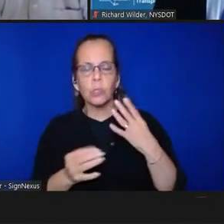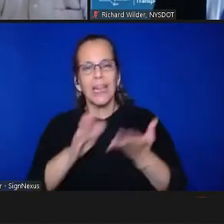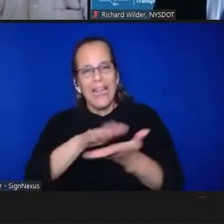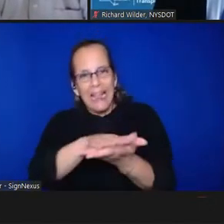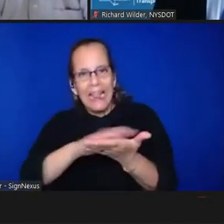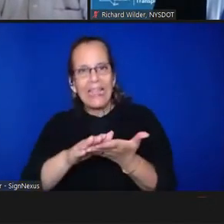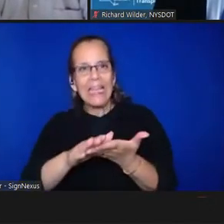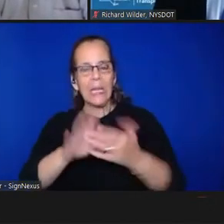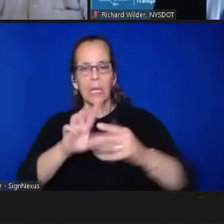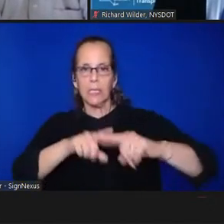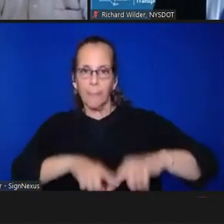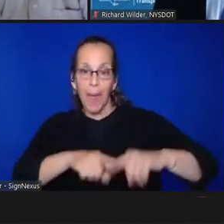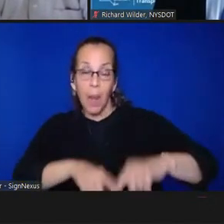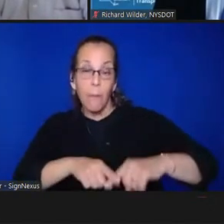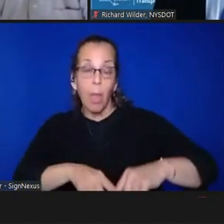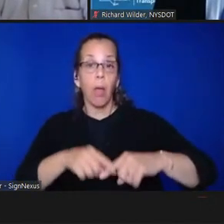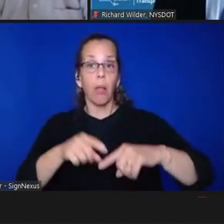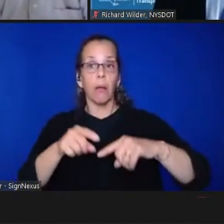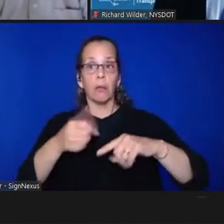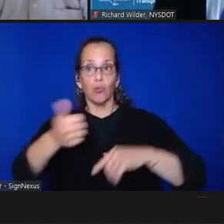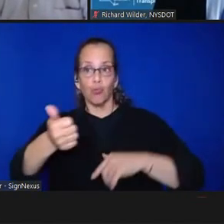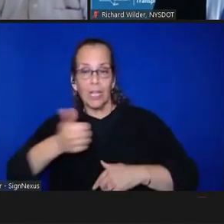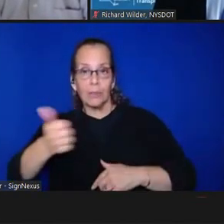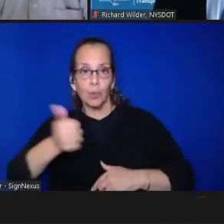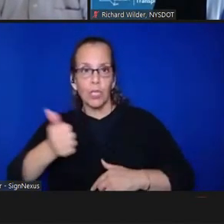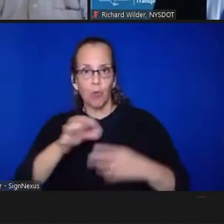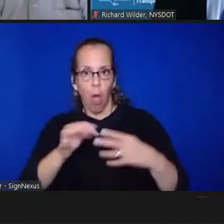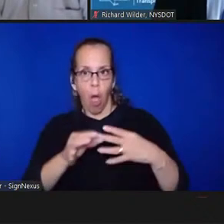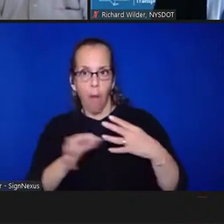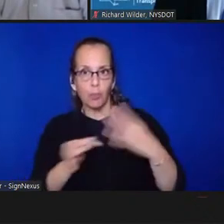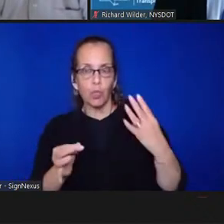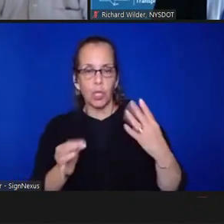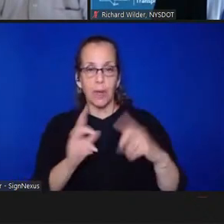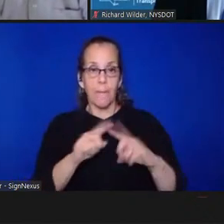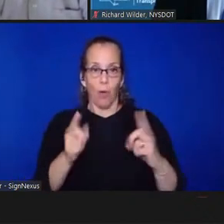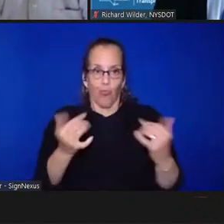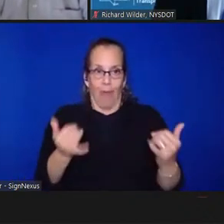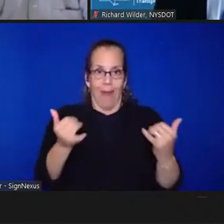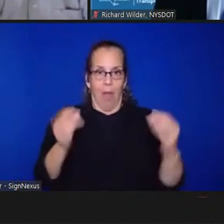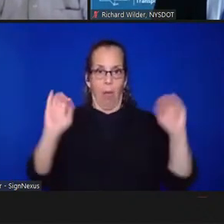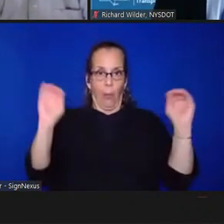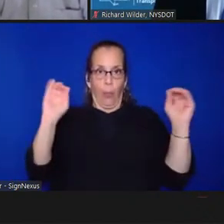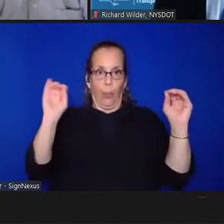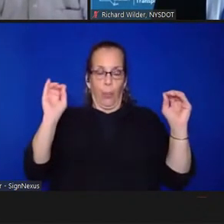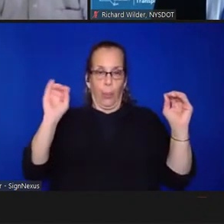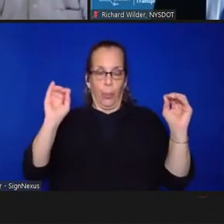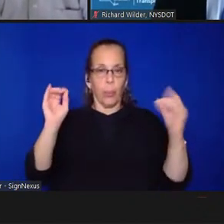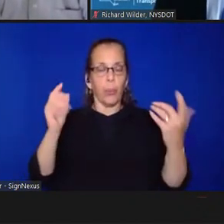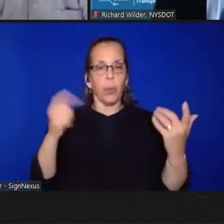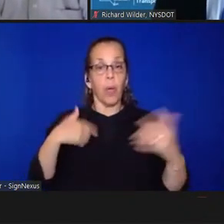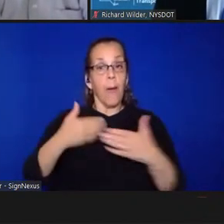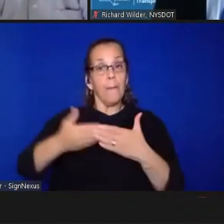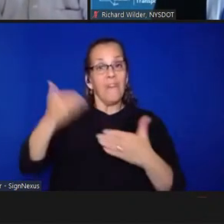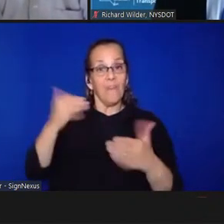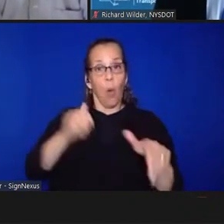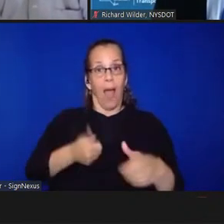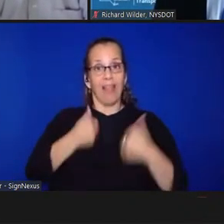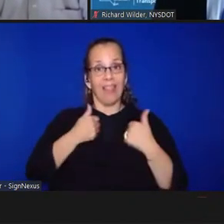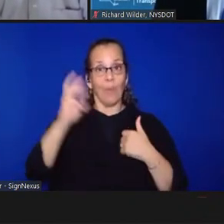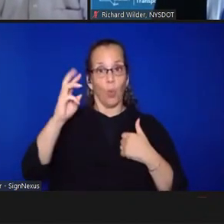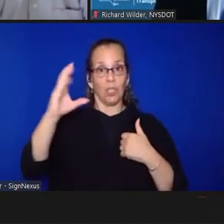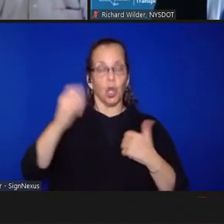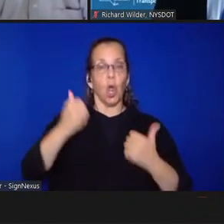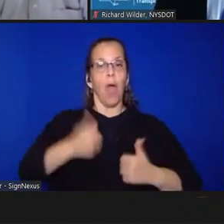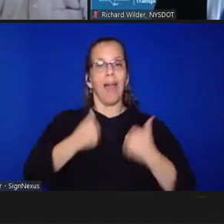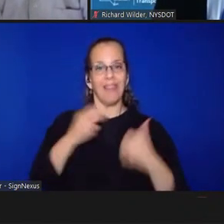does not currently exist uh from my standpoint of taking public transportation prior to living in Westchester I was a long time resident